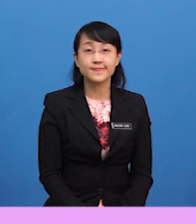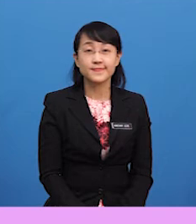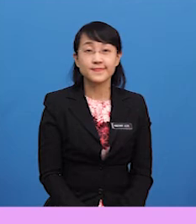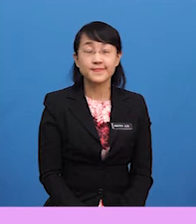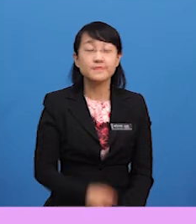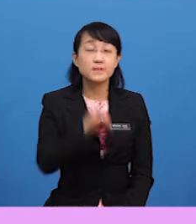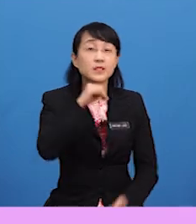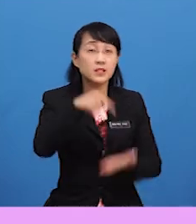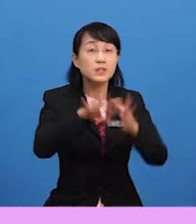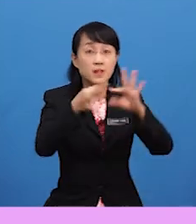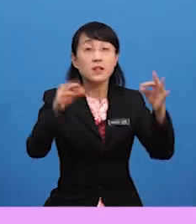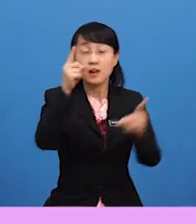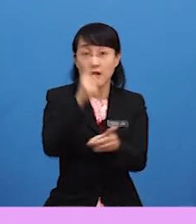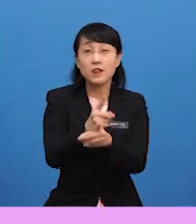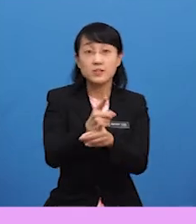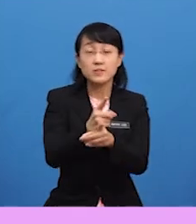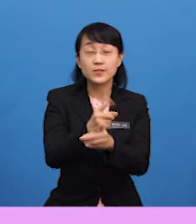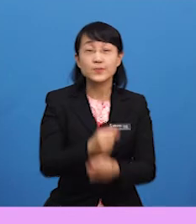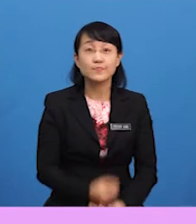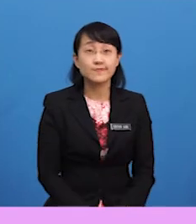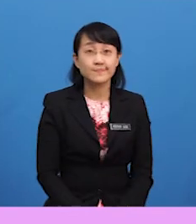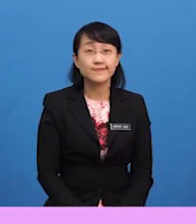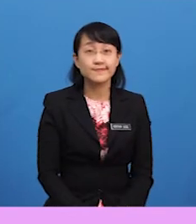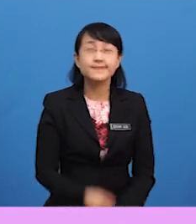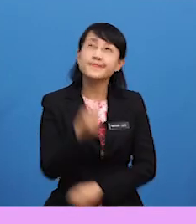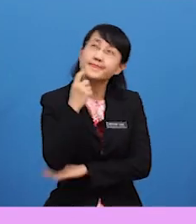Is this sentence correct?